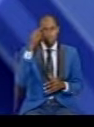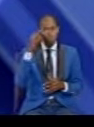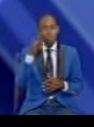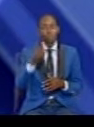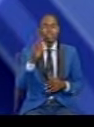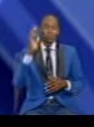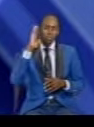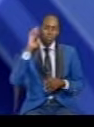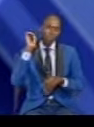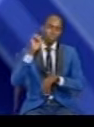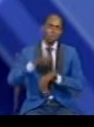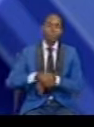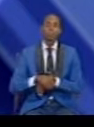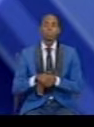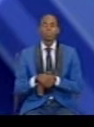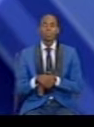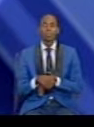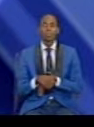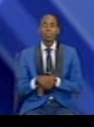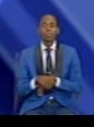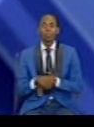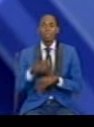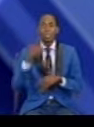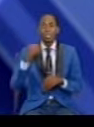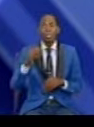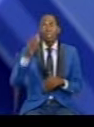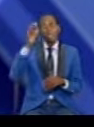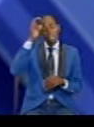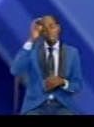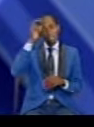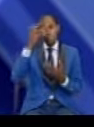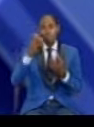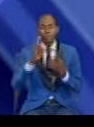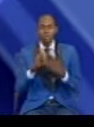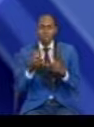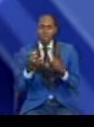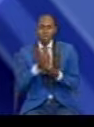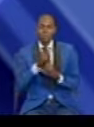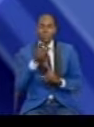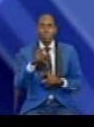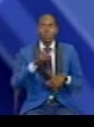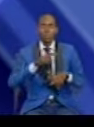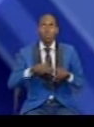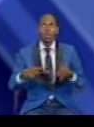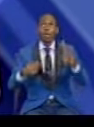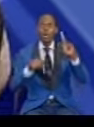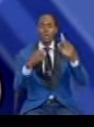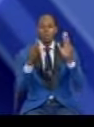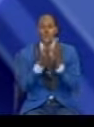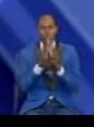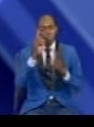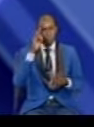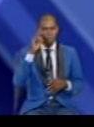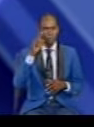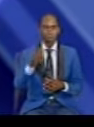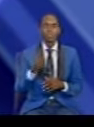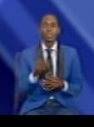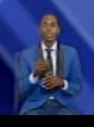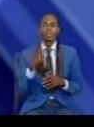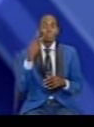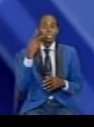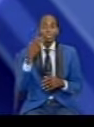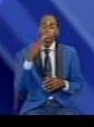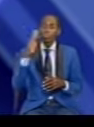devil desired to have us. The world is waving hand. Iniquity is waving hand. Wickedness is waving hand.